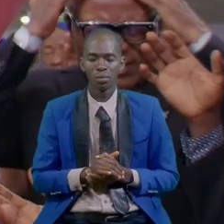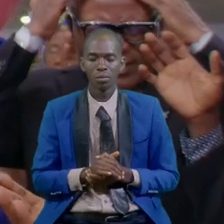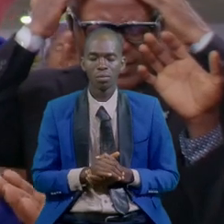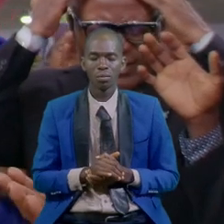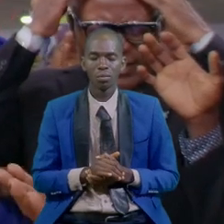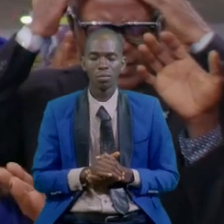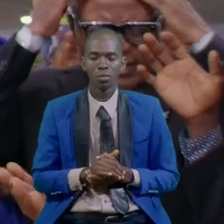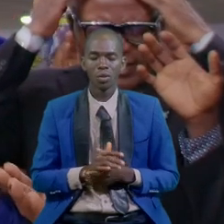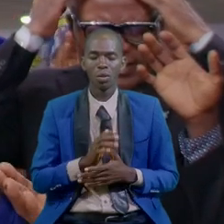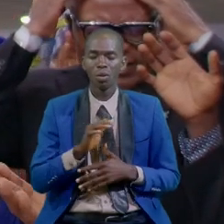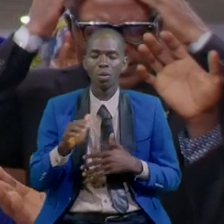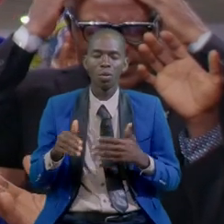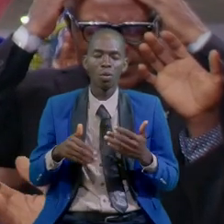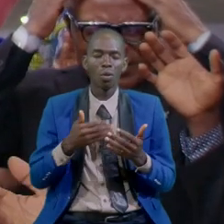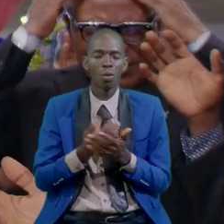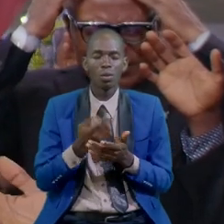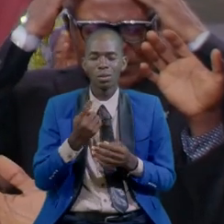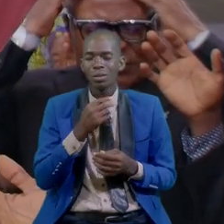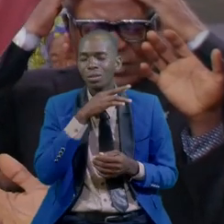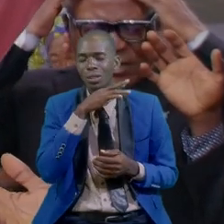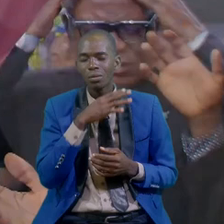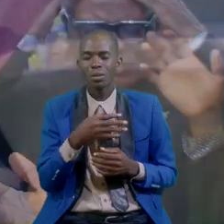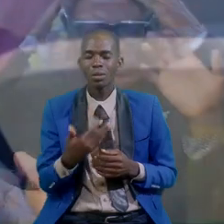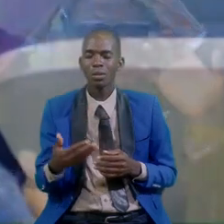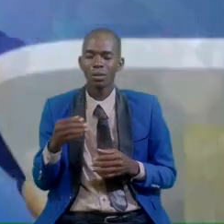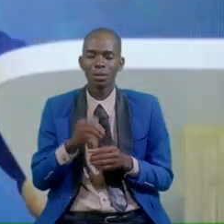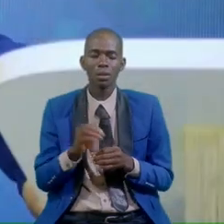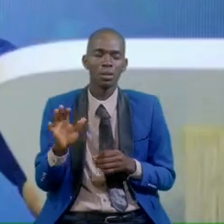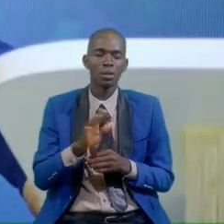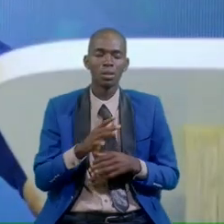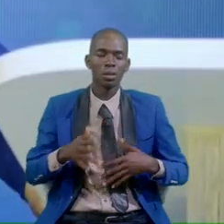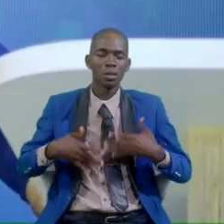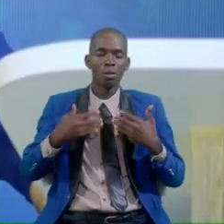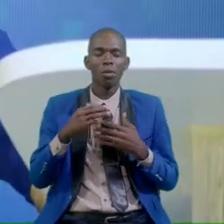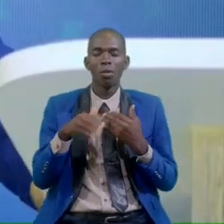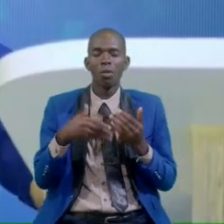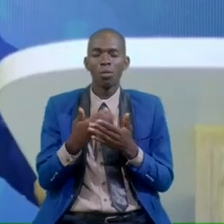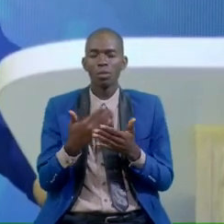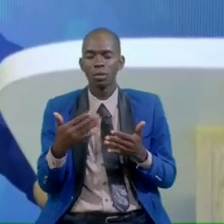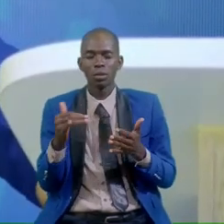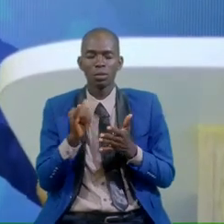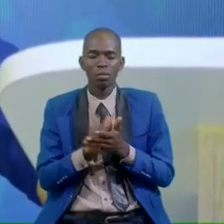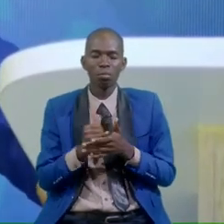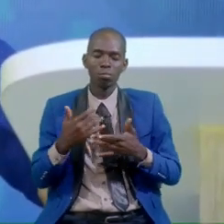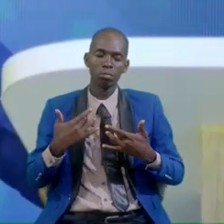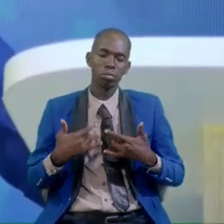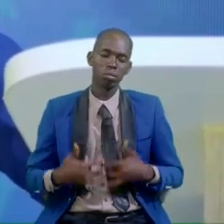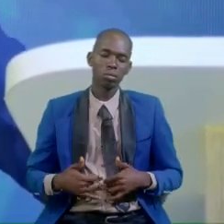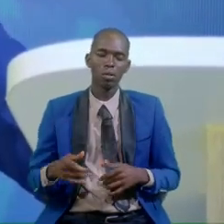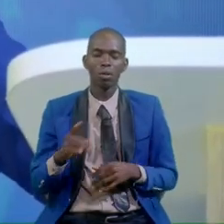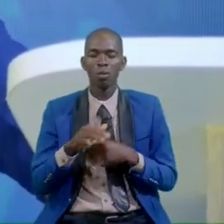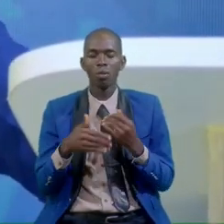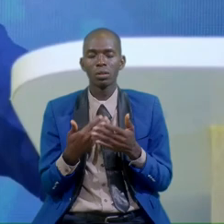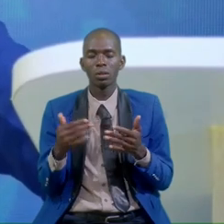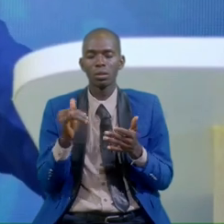All the chaff in their lives, all the things that weigh them down, all the things that turn their